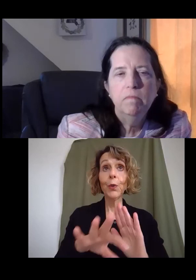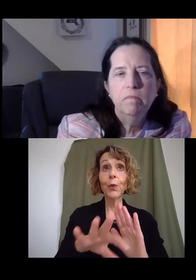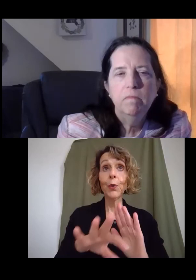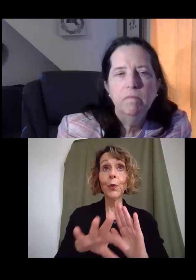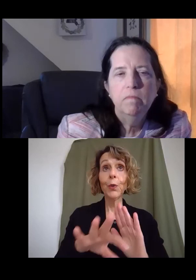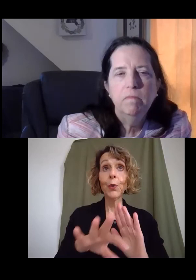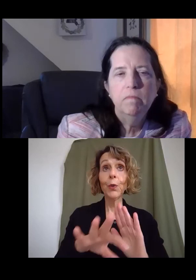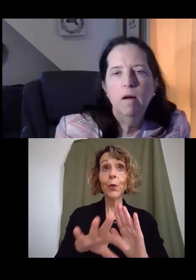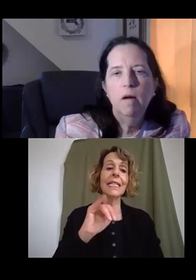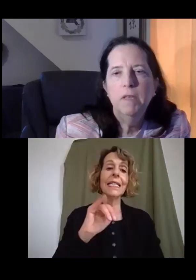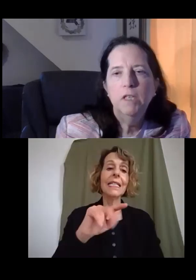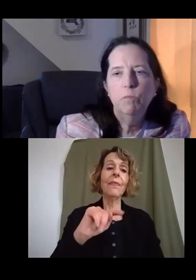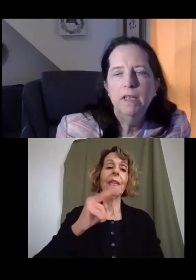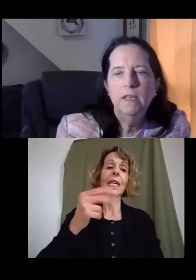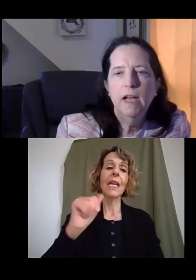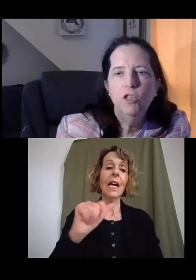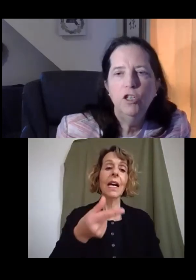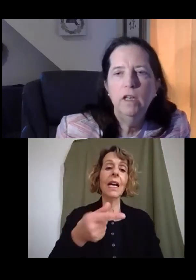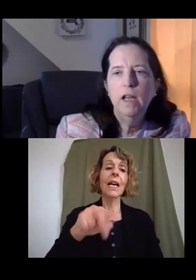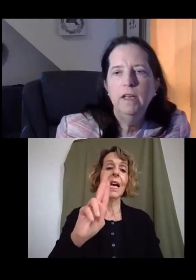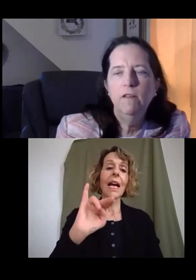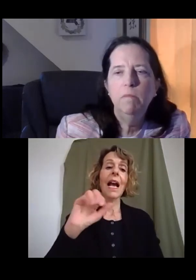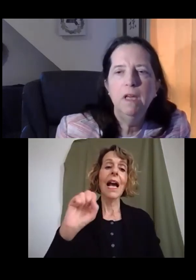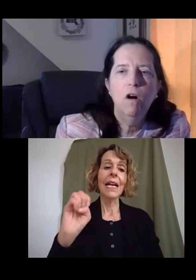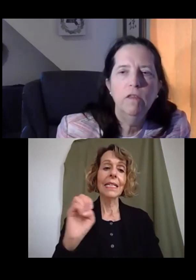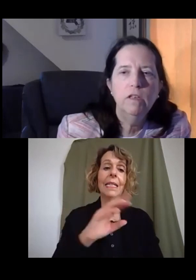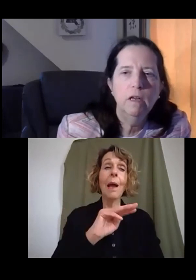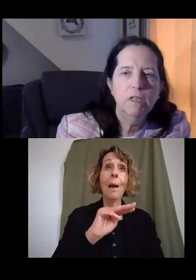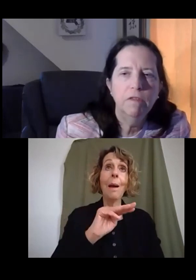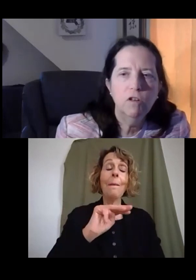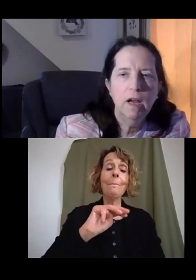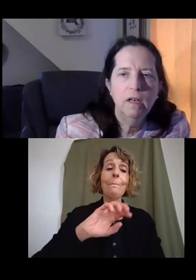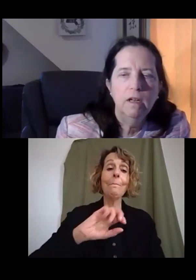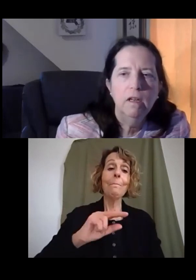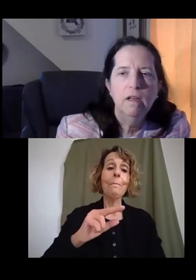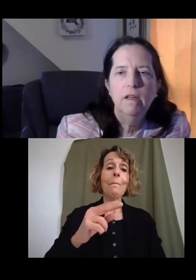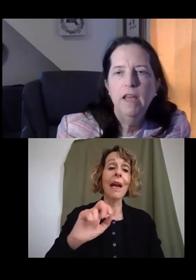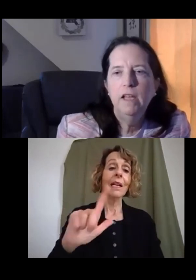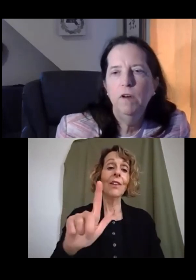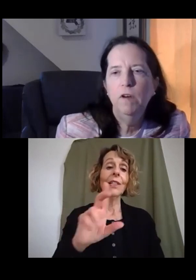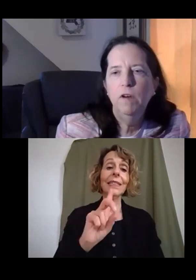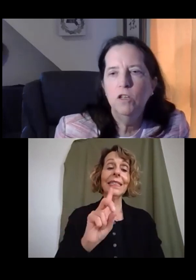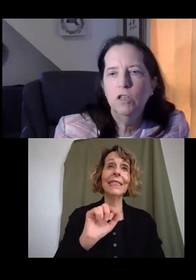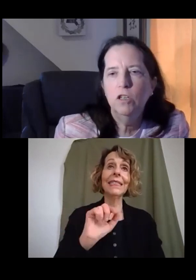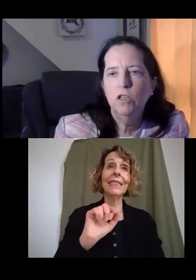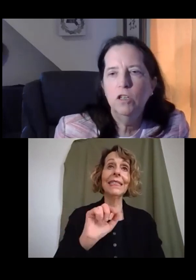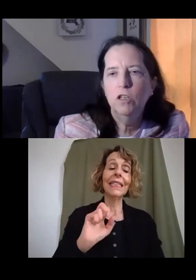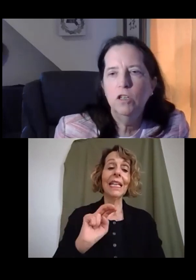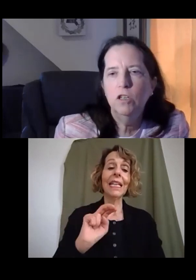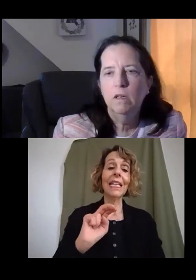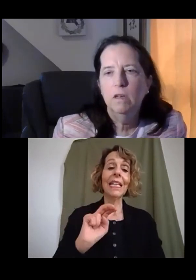For their help in setting up this presentation and giving me all their tips of the trade. Thank you very much.